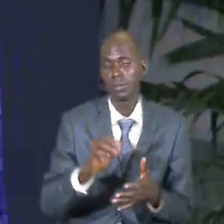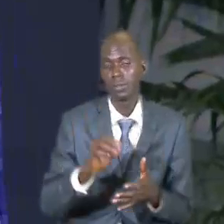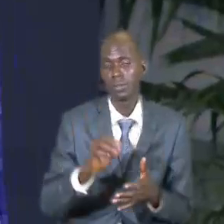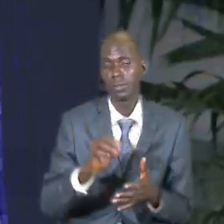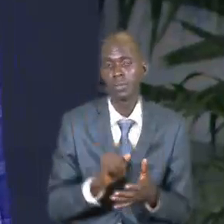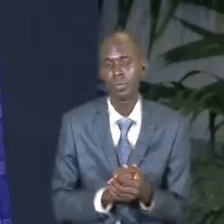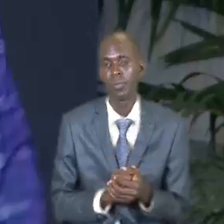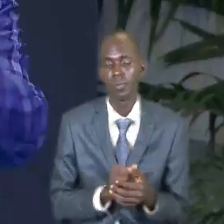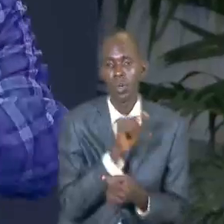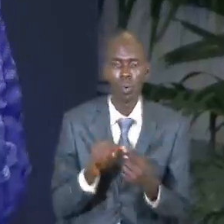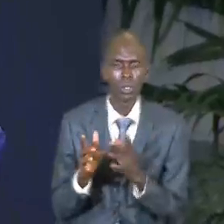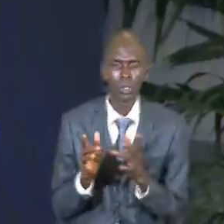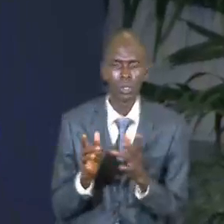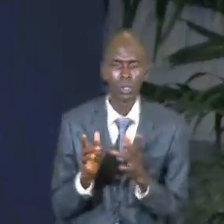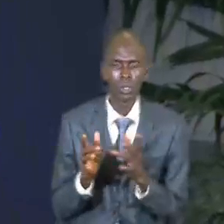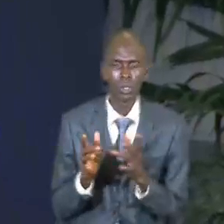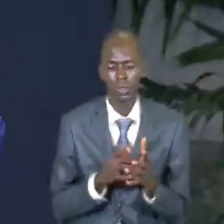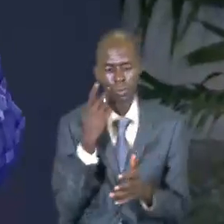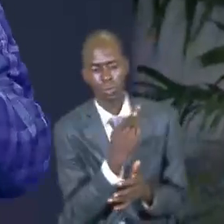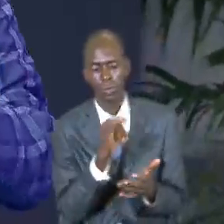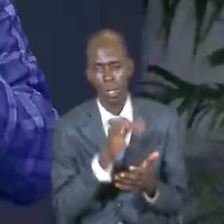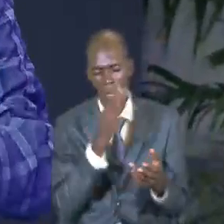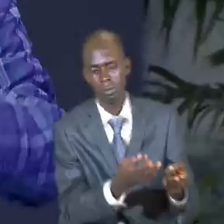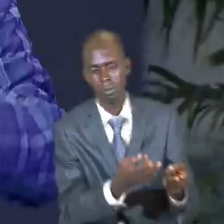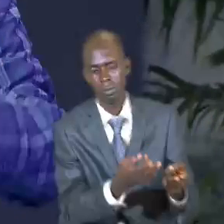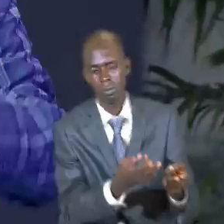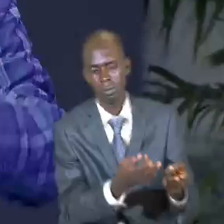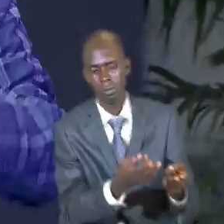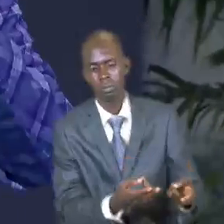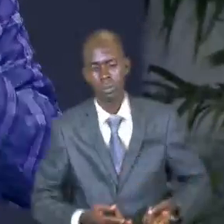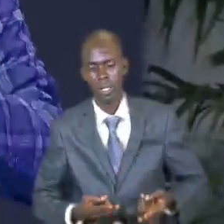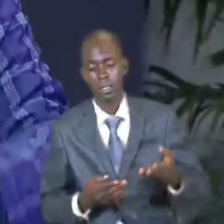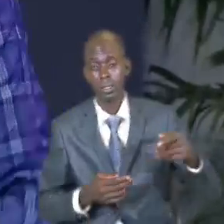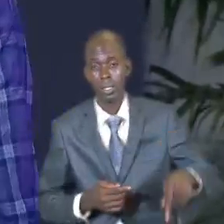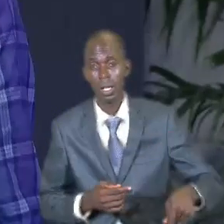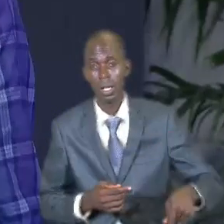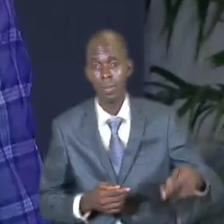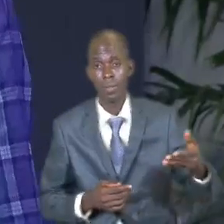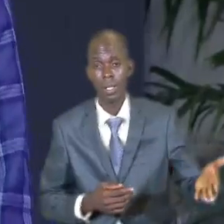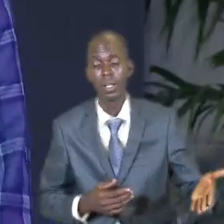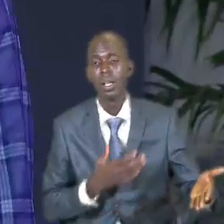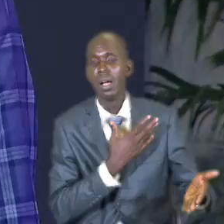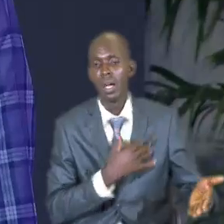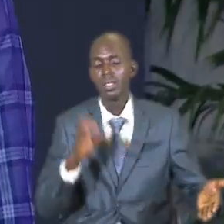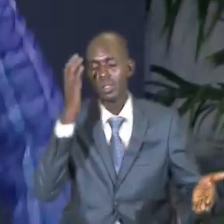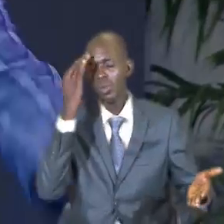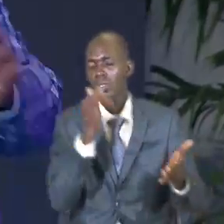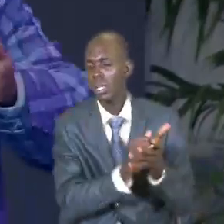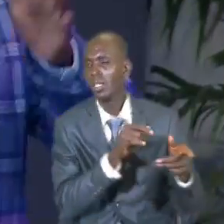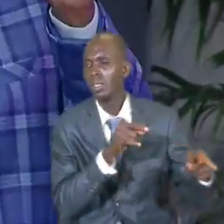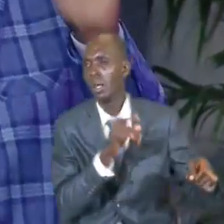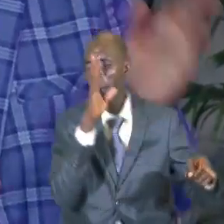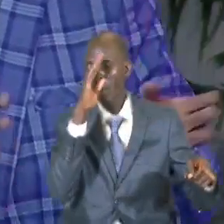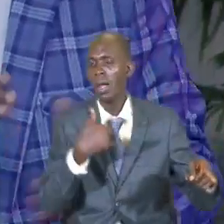lie down there, and knew that he had been now a long time in that case, a